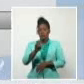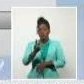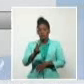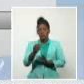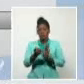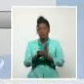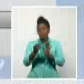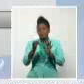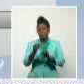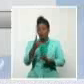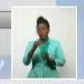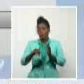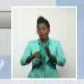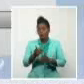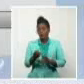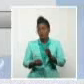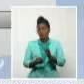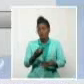1,595,437 confirmed cases,